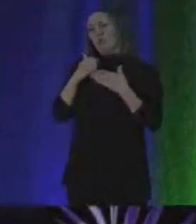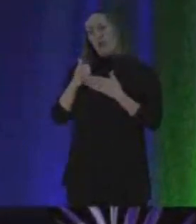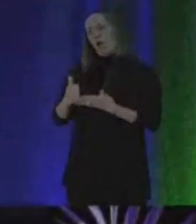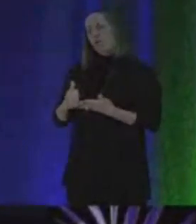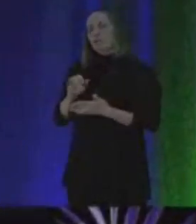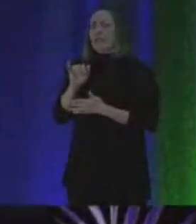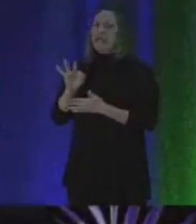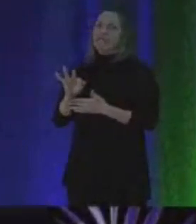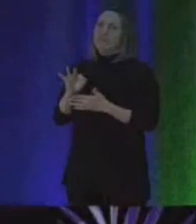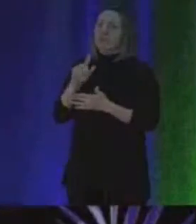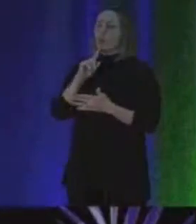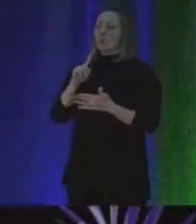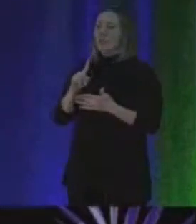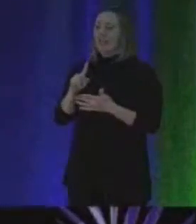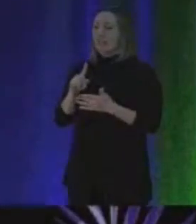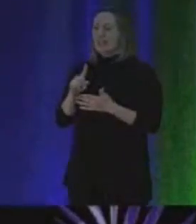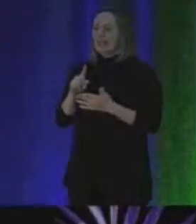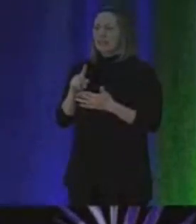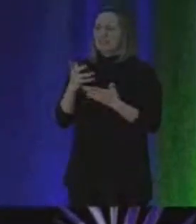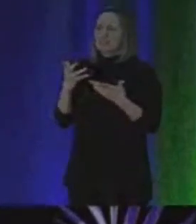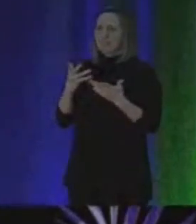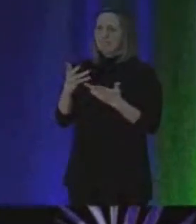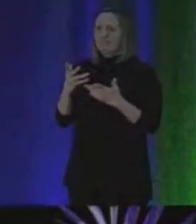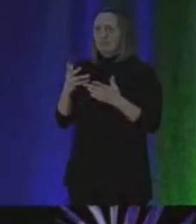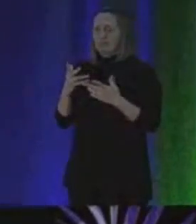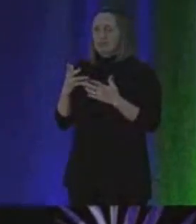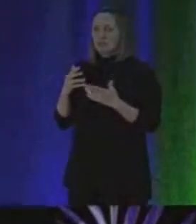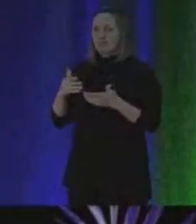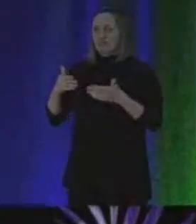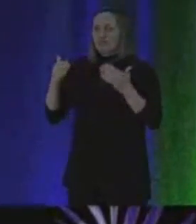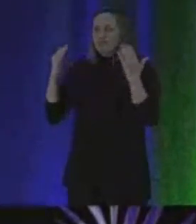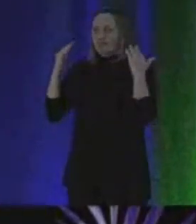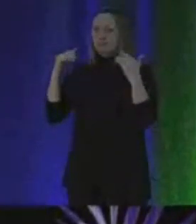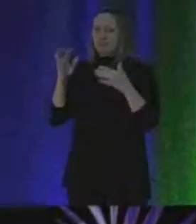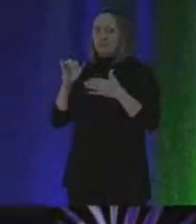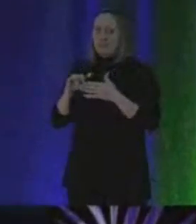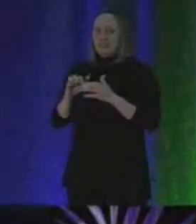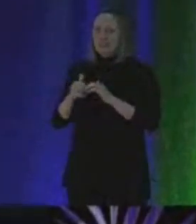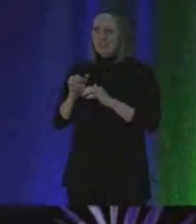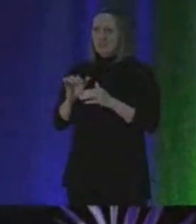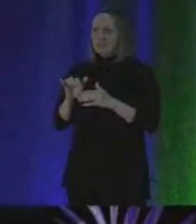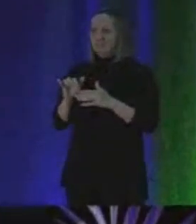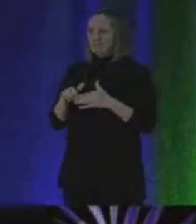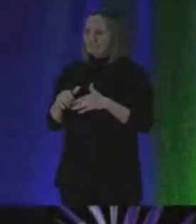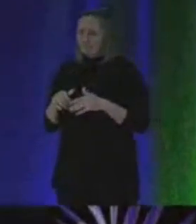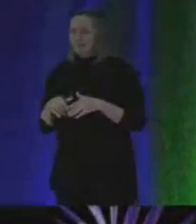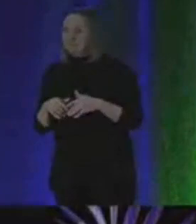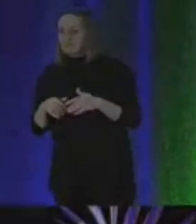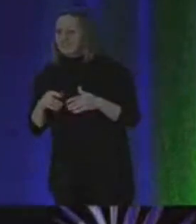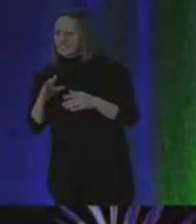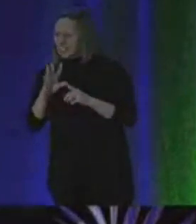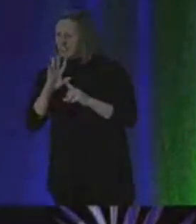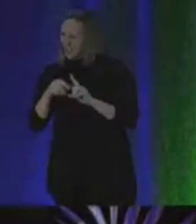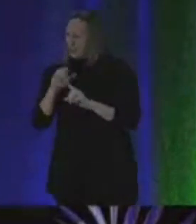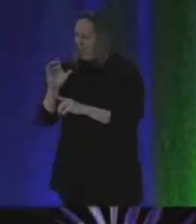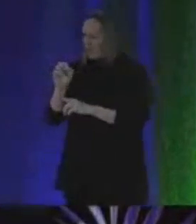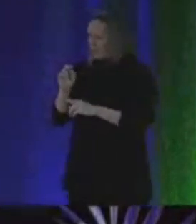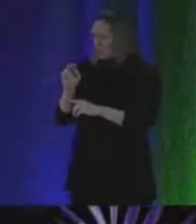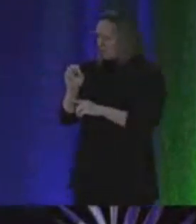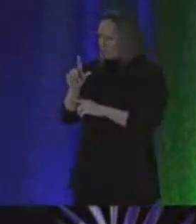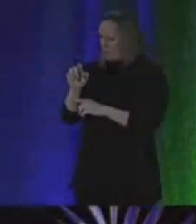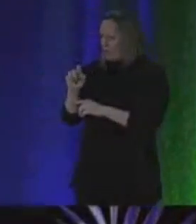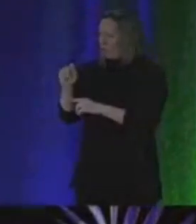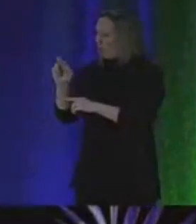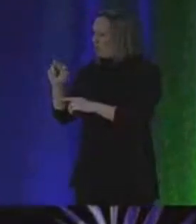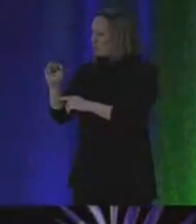you're like really thick in it, and that's how you're gonna do it. Did I talk about console trace? I